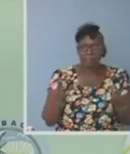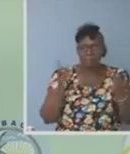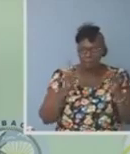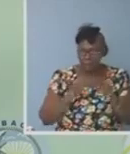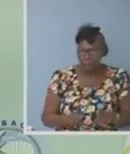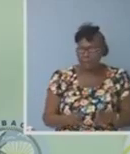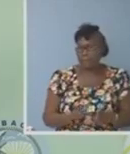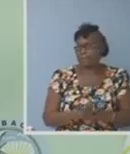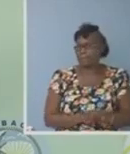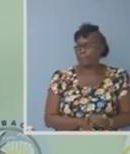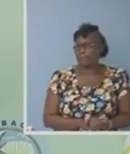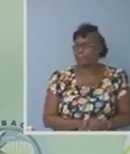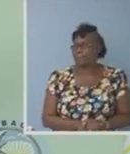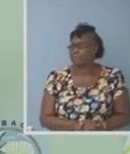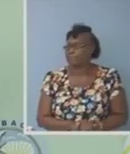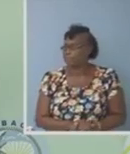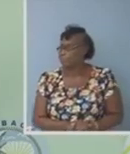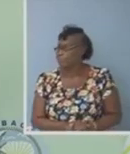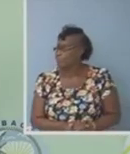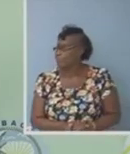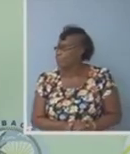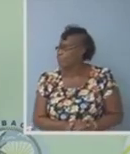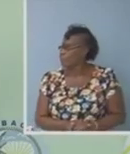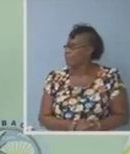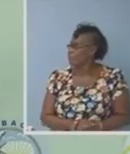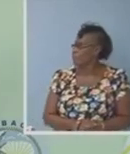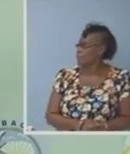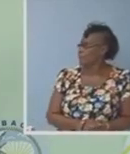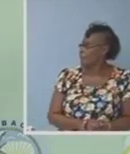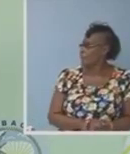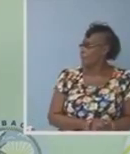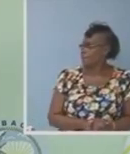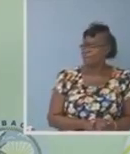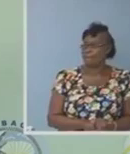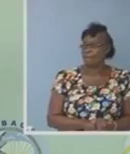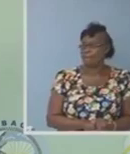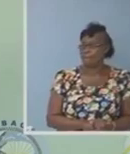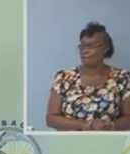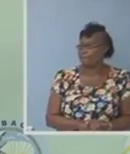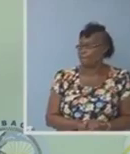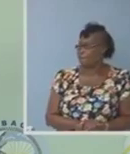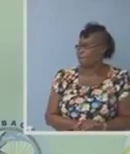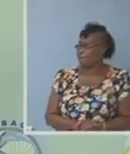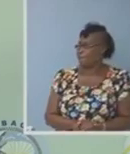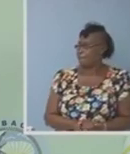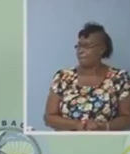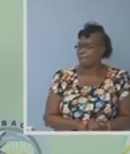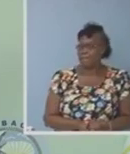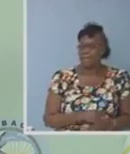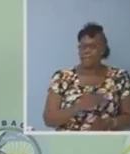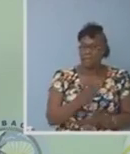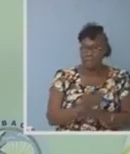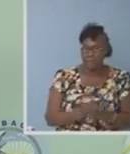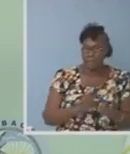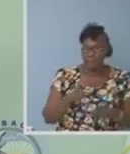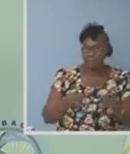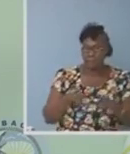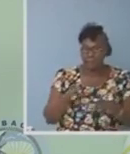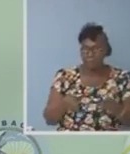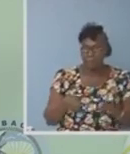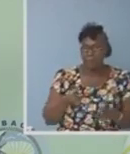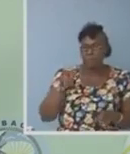are monitoring it. And I like the practice adopted by some persons on social media, in that